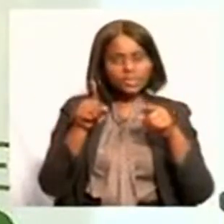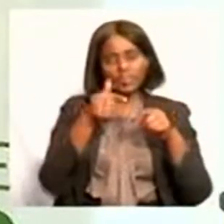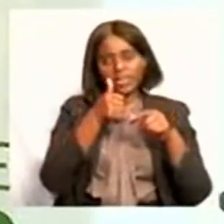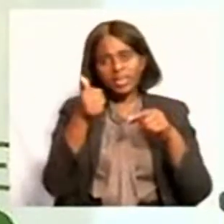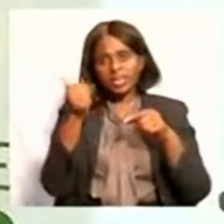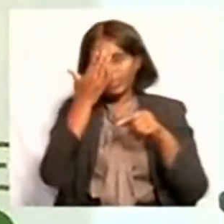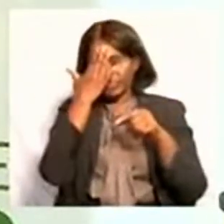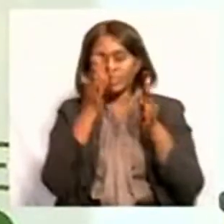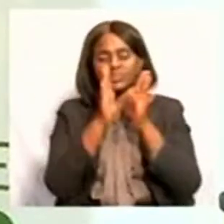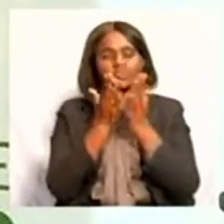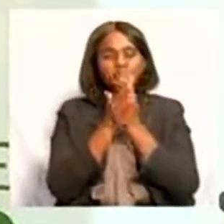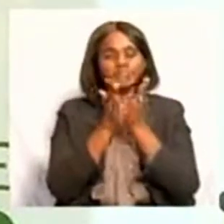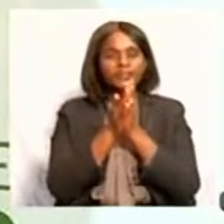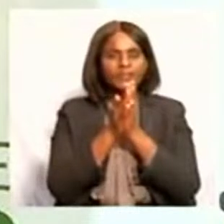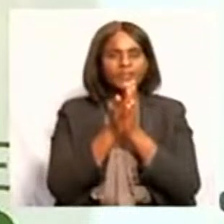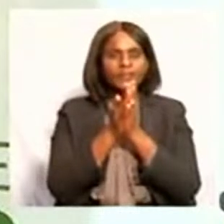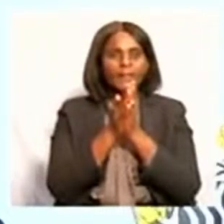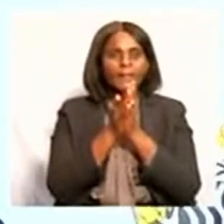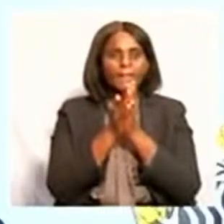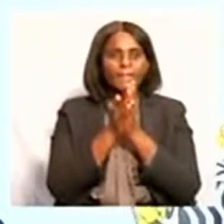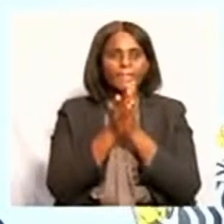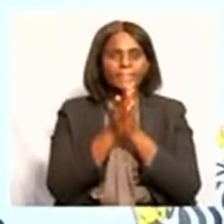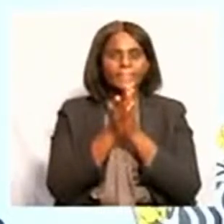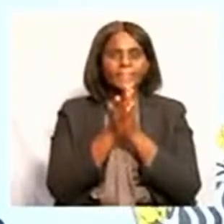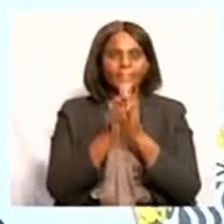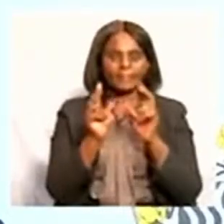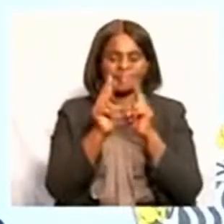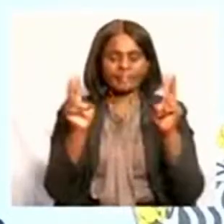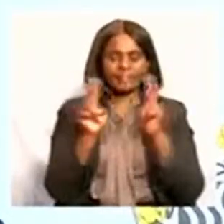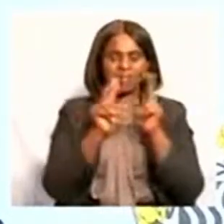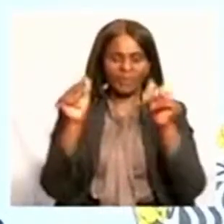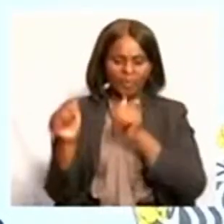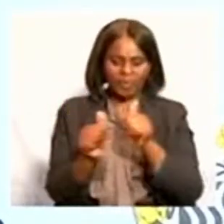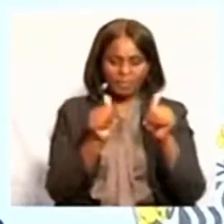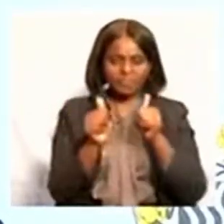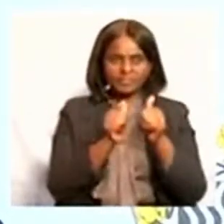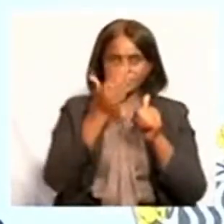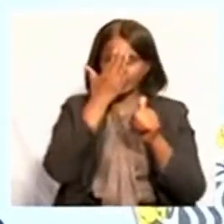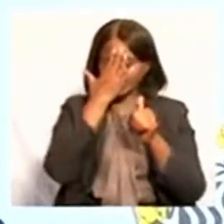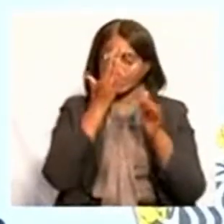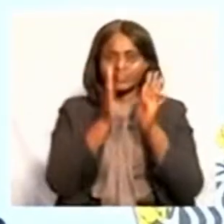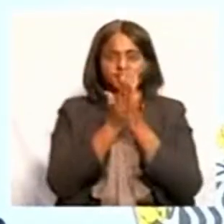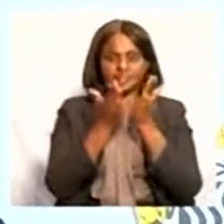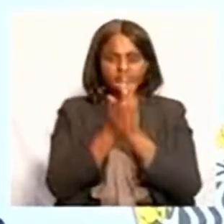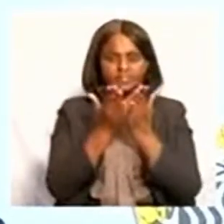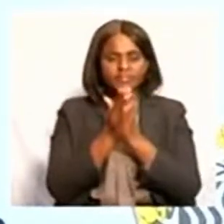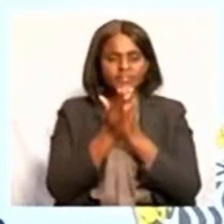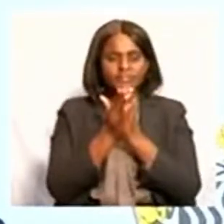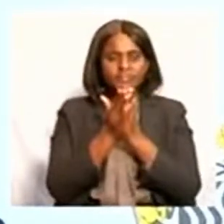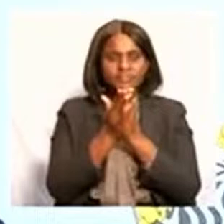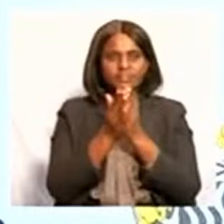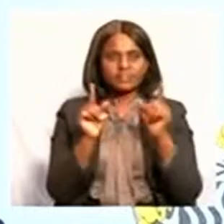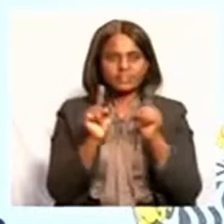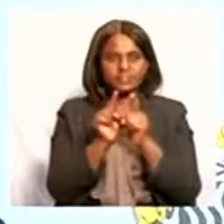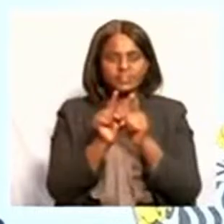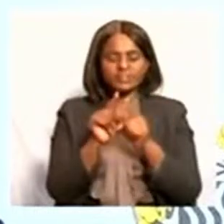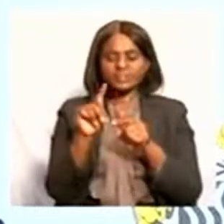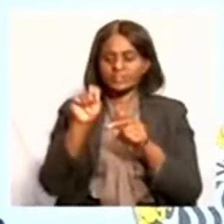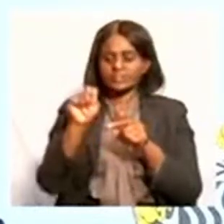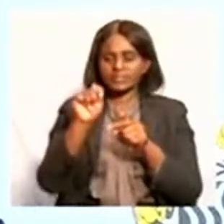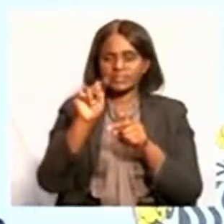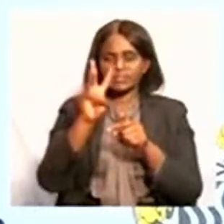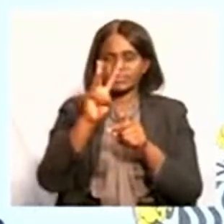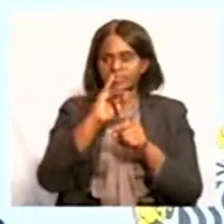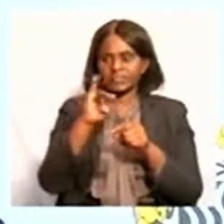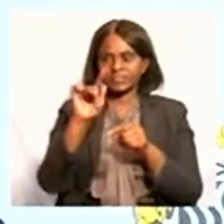social media platform? Yes, we are. Actually, we are very active on Facebook as well as Twitter.